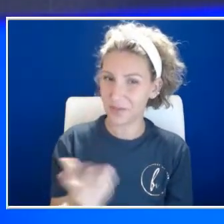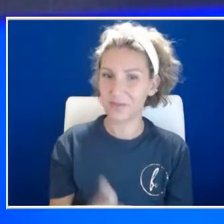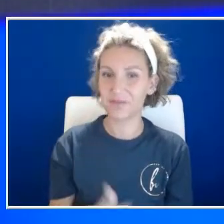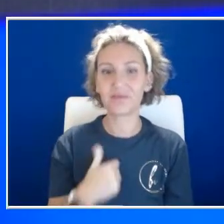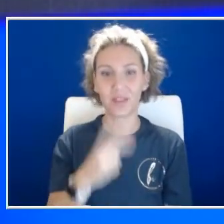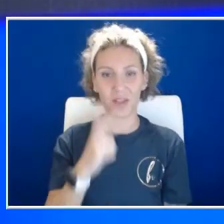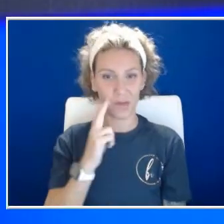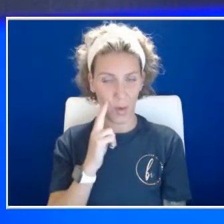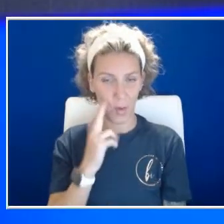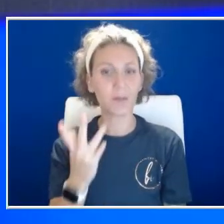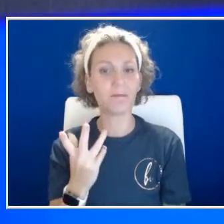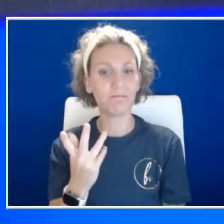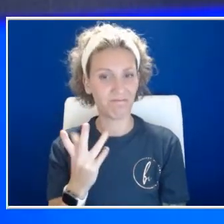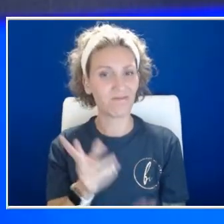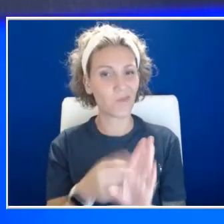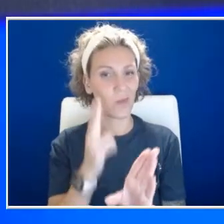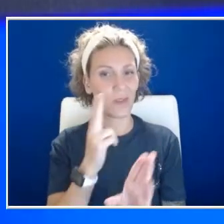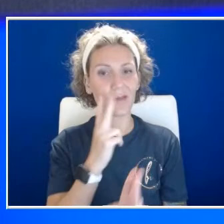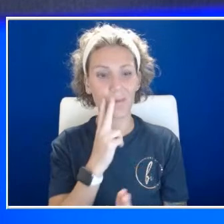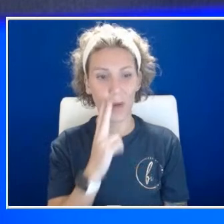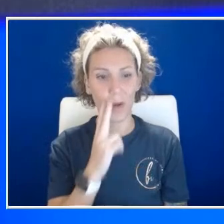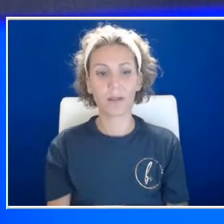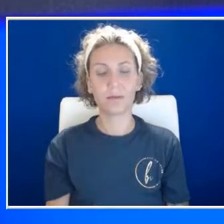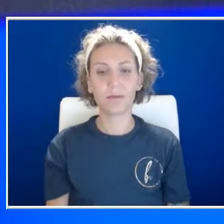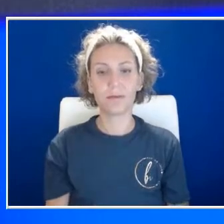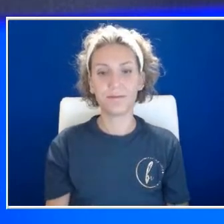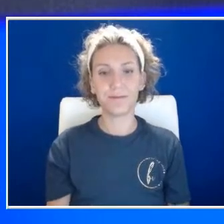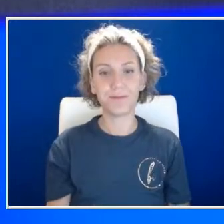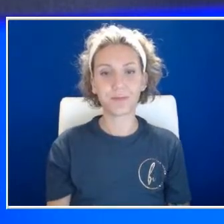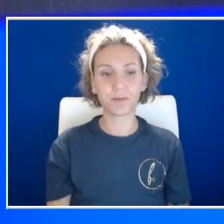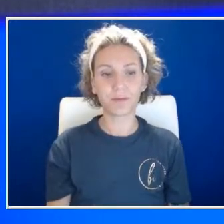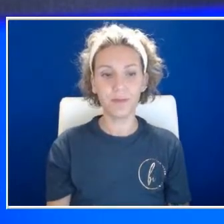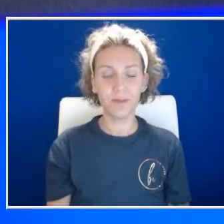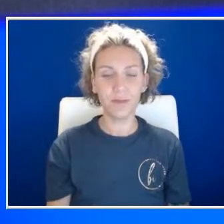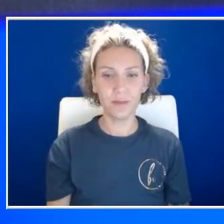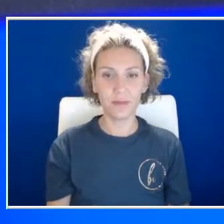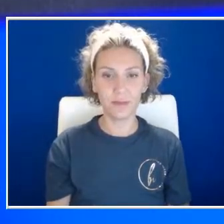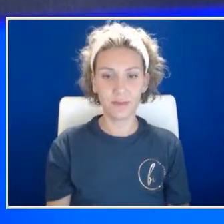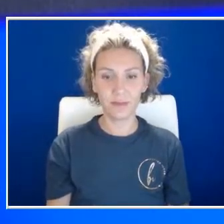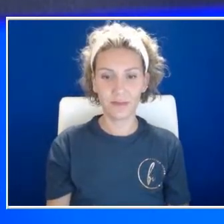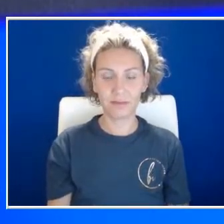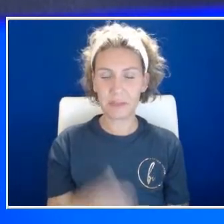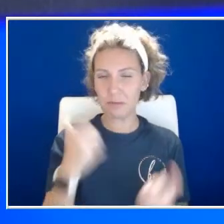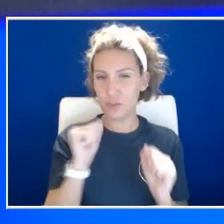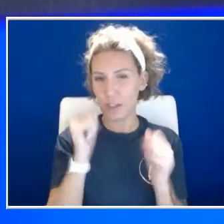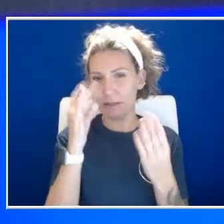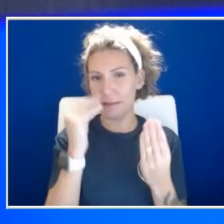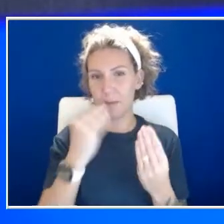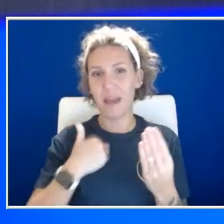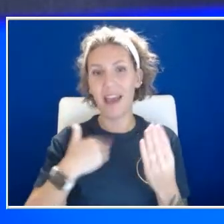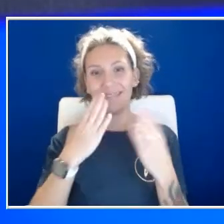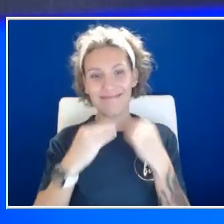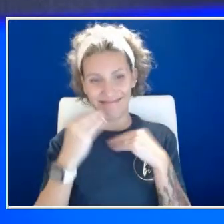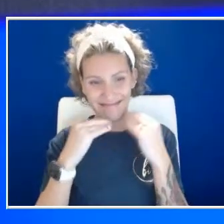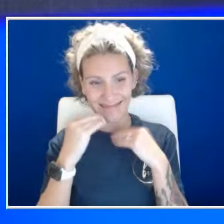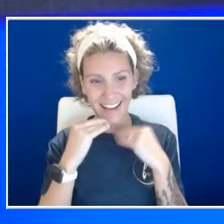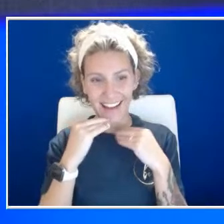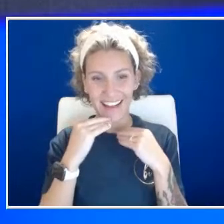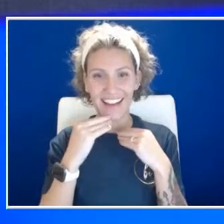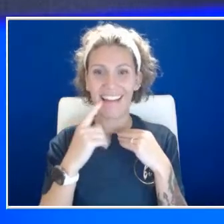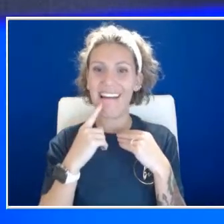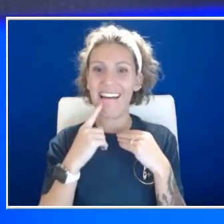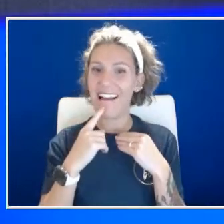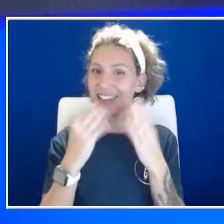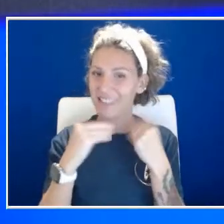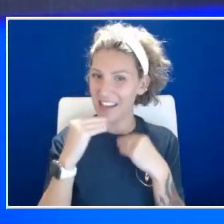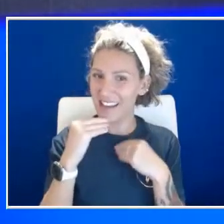quit smoking. And I'm trying to think, my diet. I was a fast foodie. Okay.